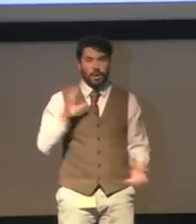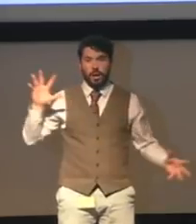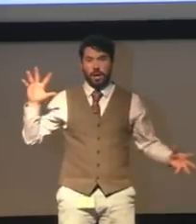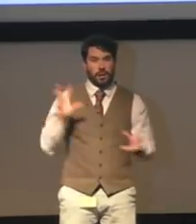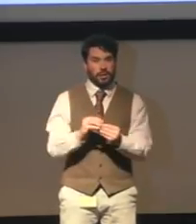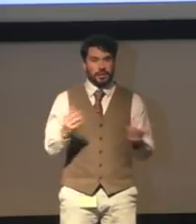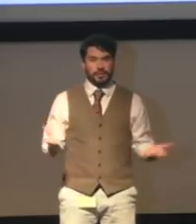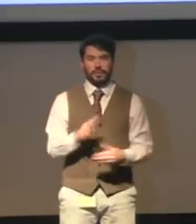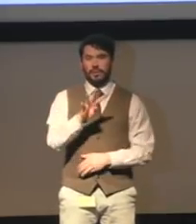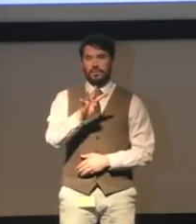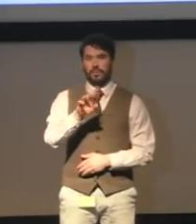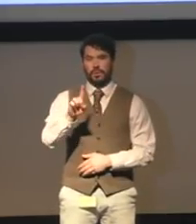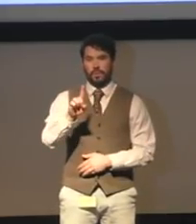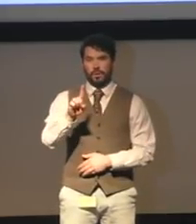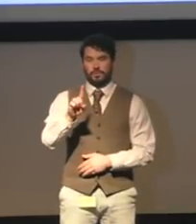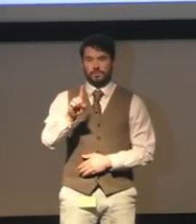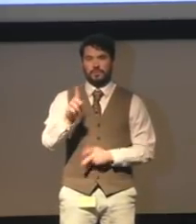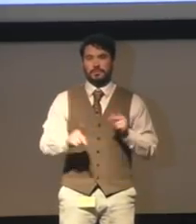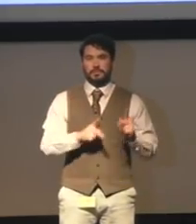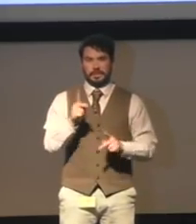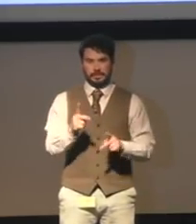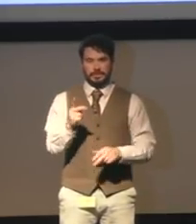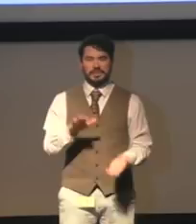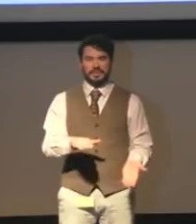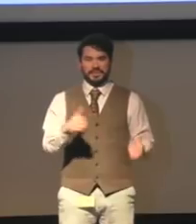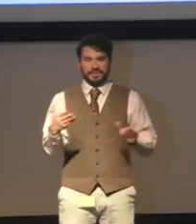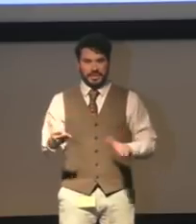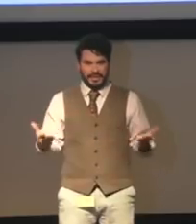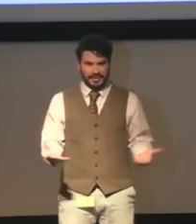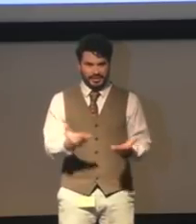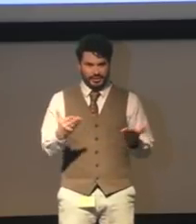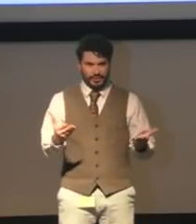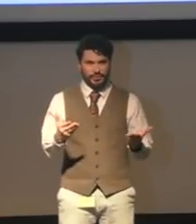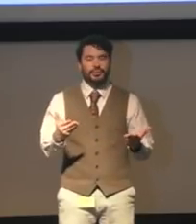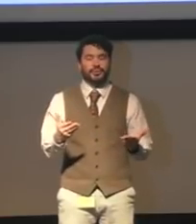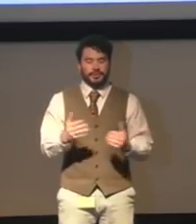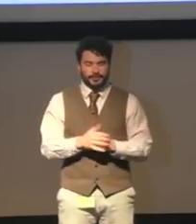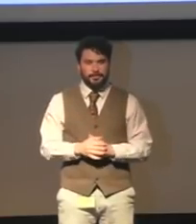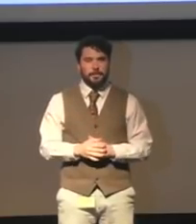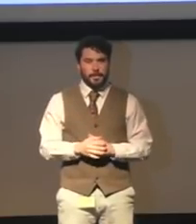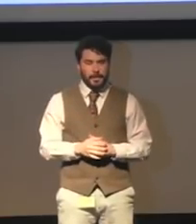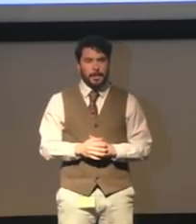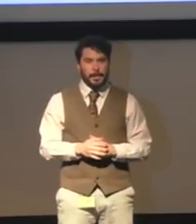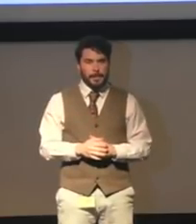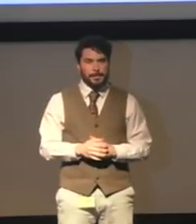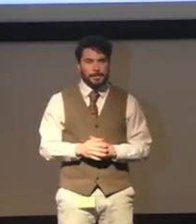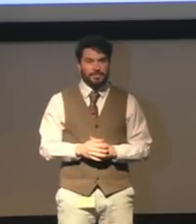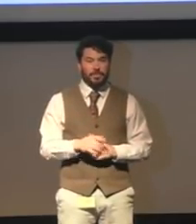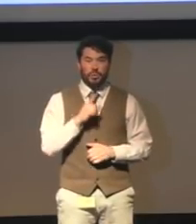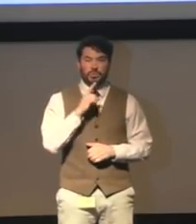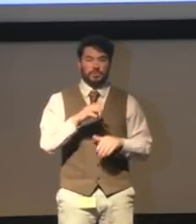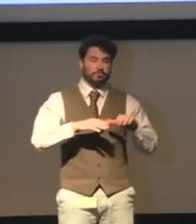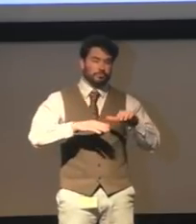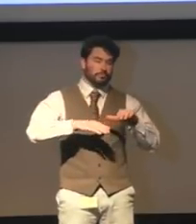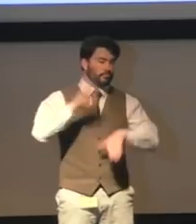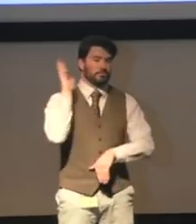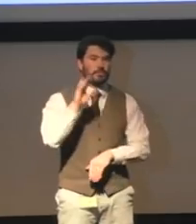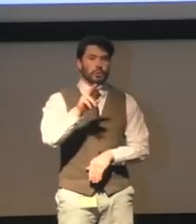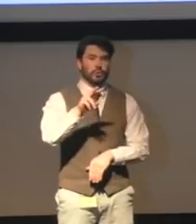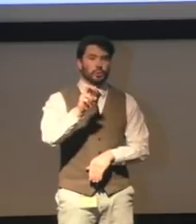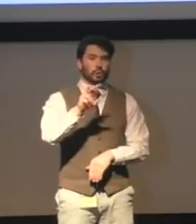41 deaths of inpatients related to COVID in the system. And you can see we've had over